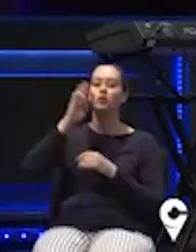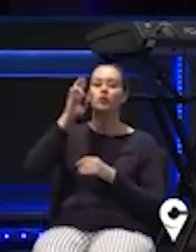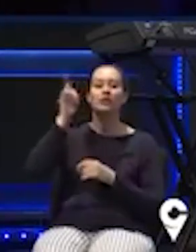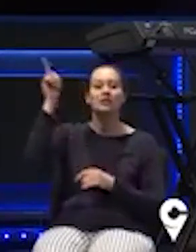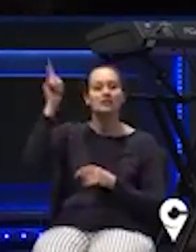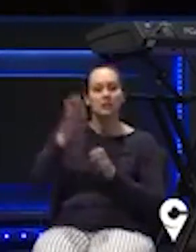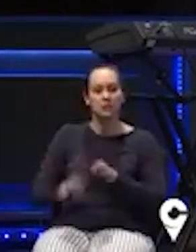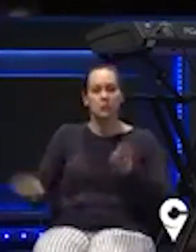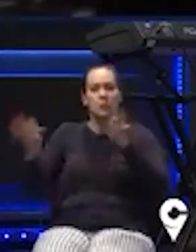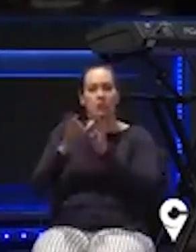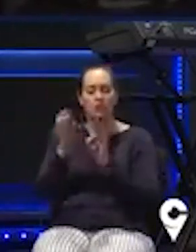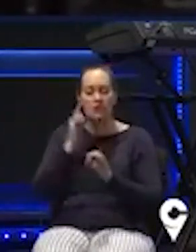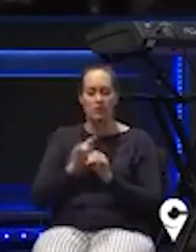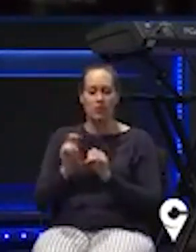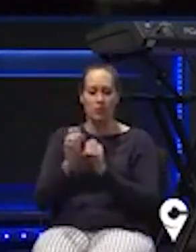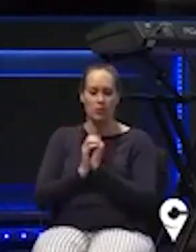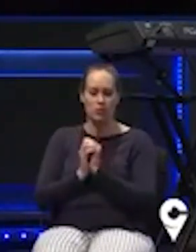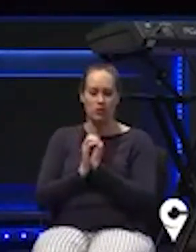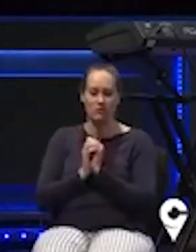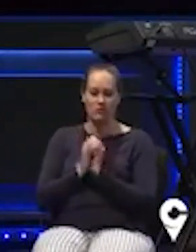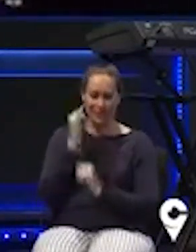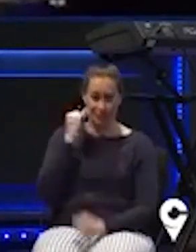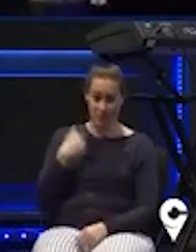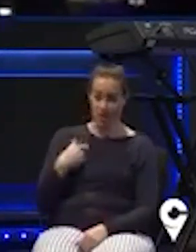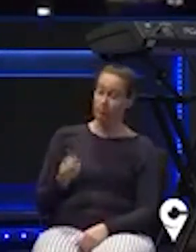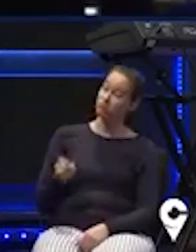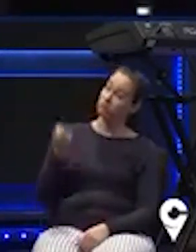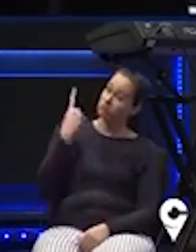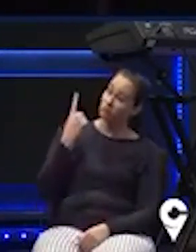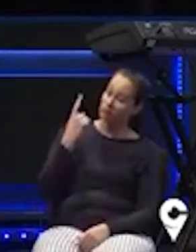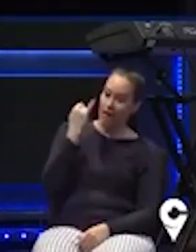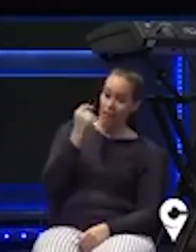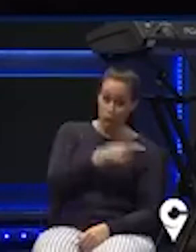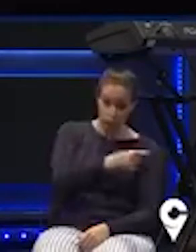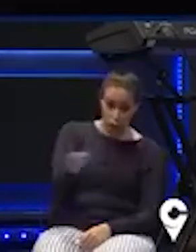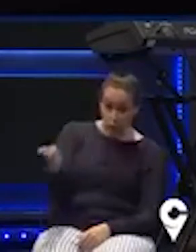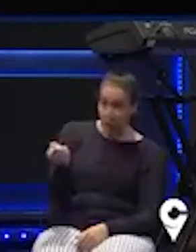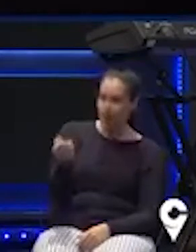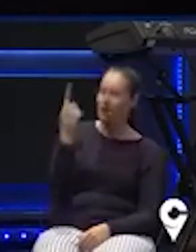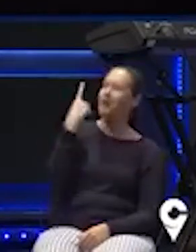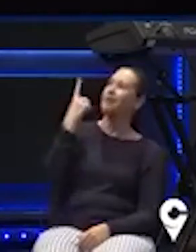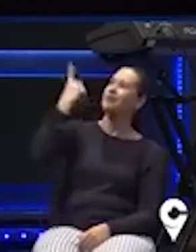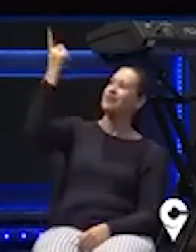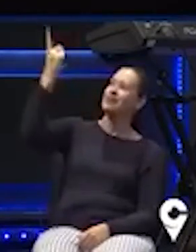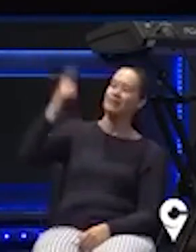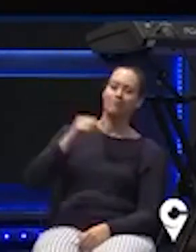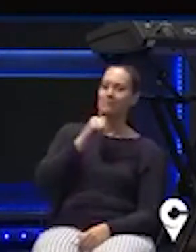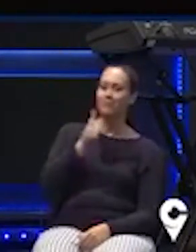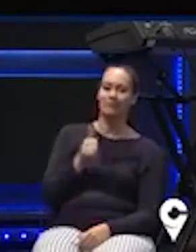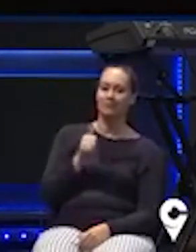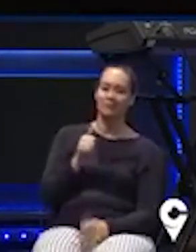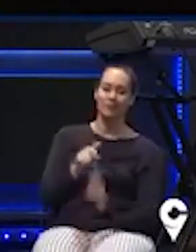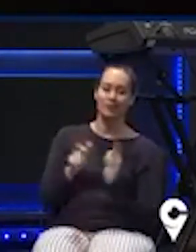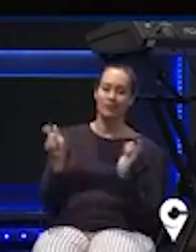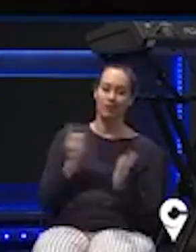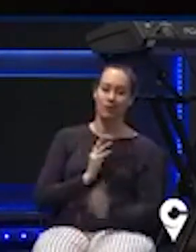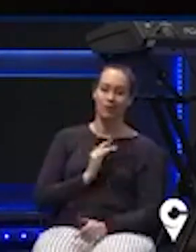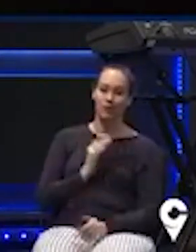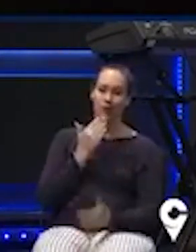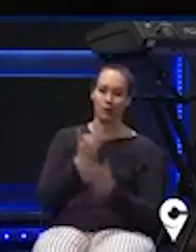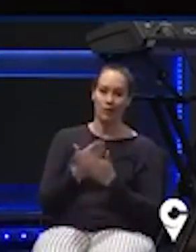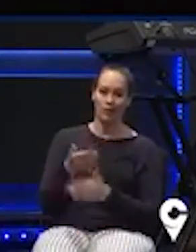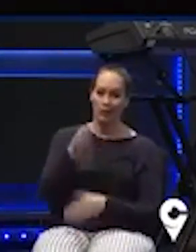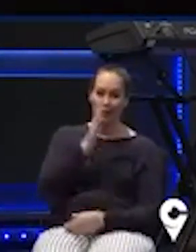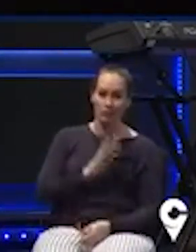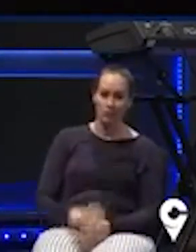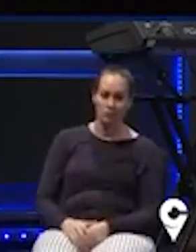I could understand him, can I be personal? If you could understand him, he ain't much of a God. How many